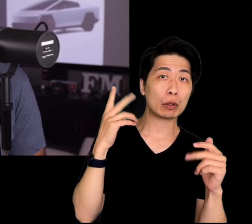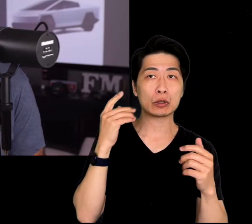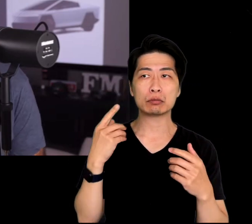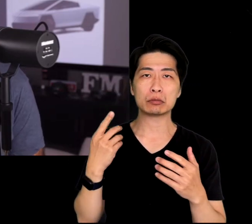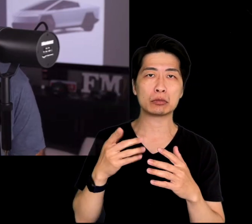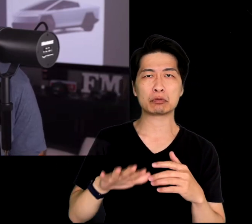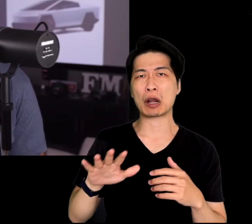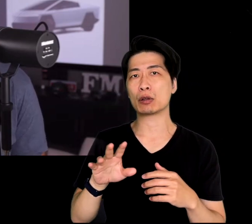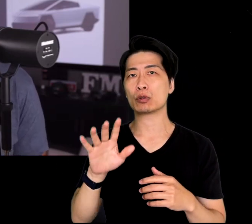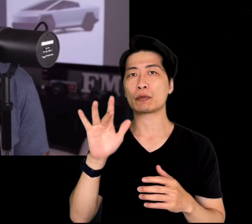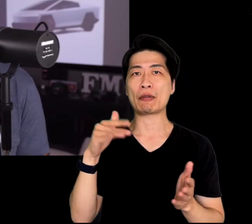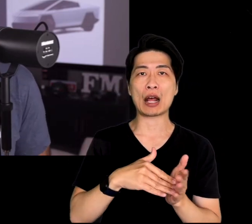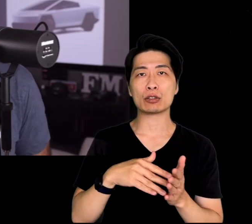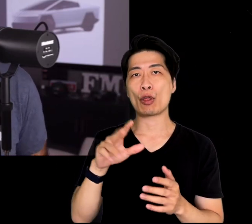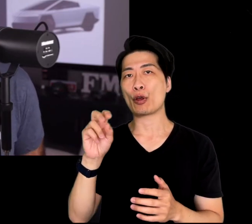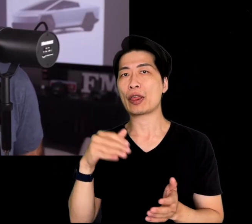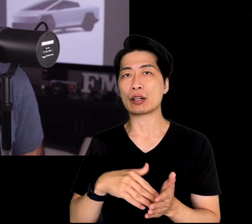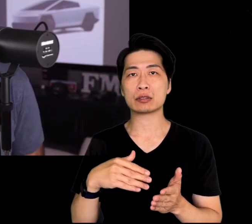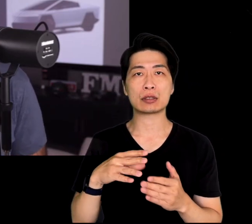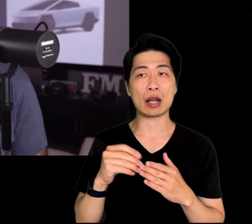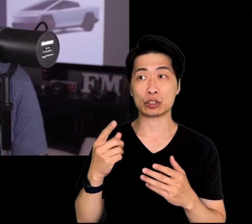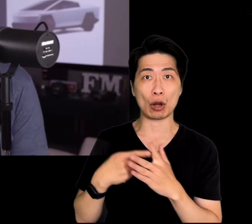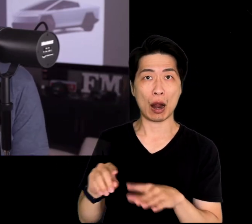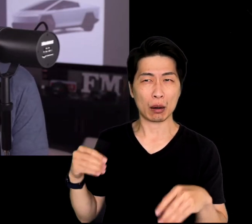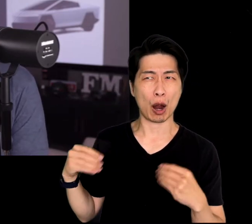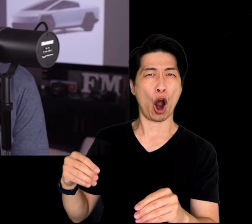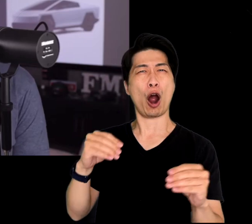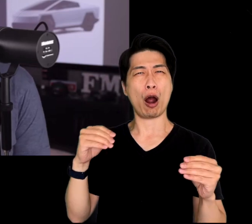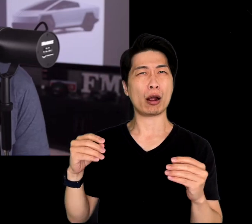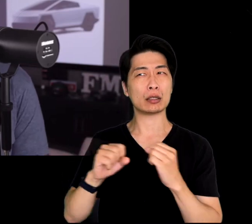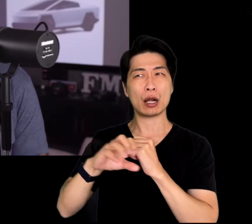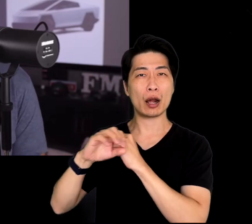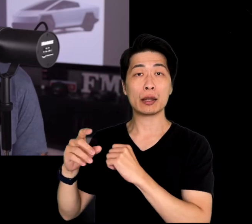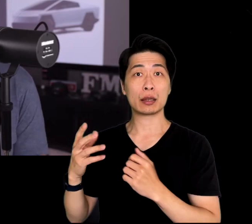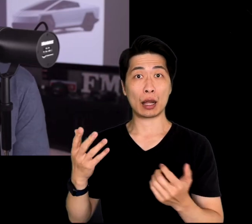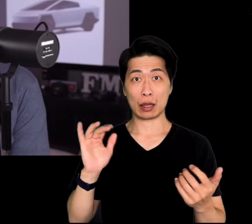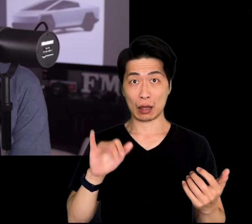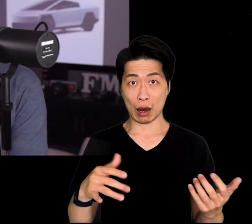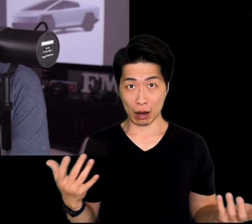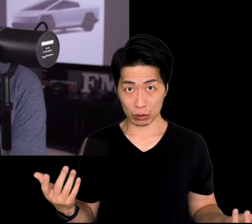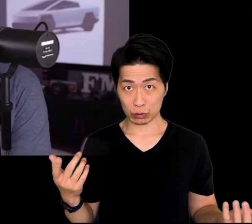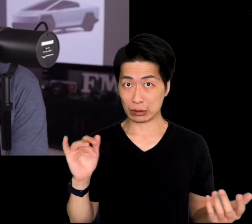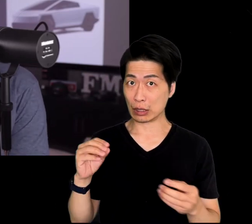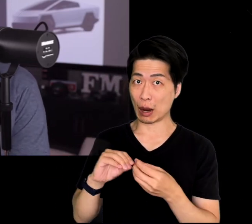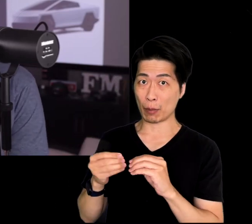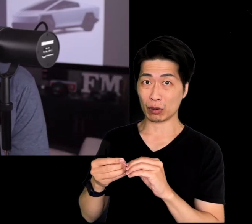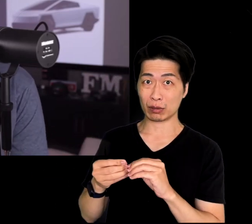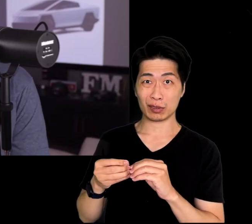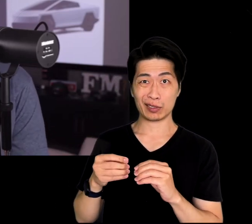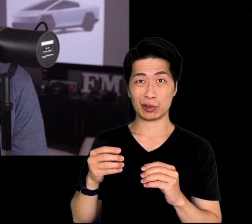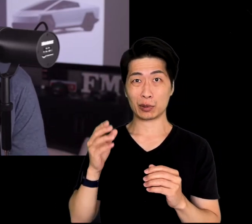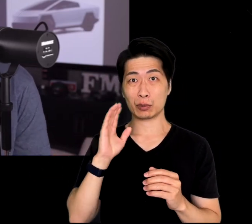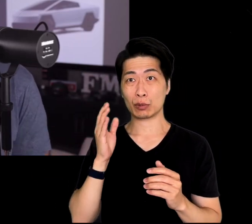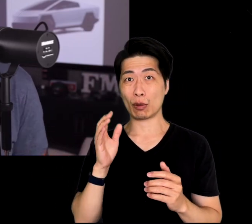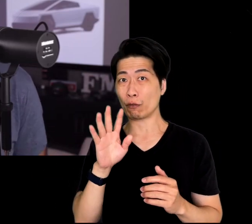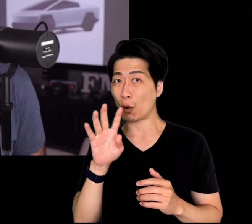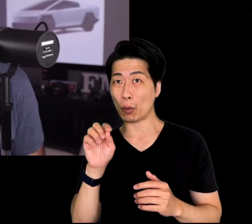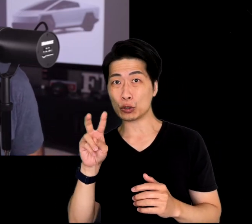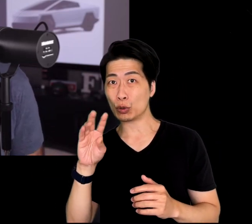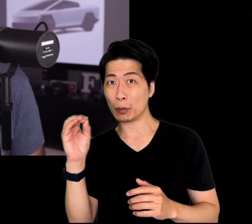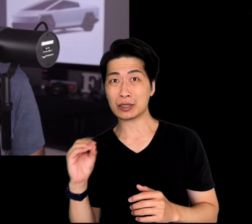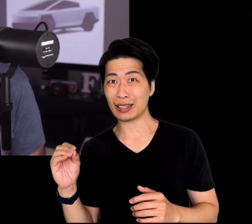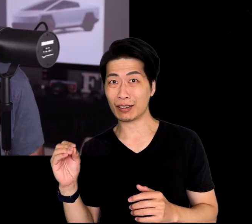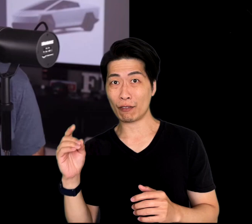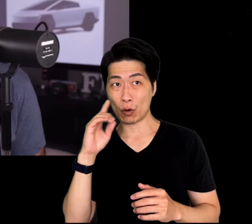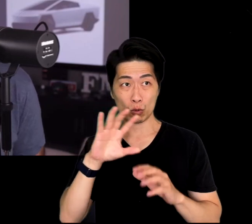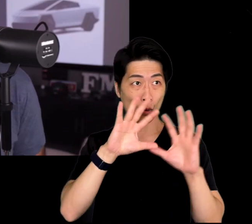$25,000, $30,000, and they start marketing that thing. Now you're going to have a situation where this number isn't just going to be